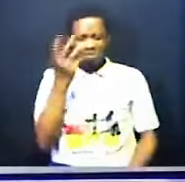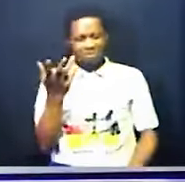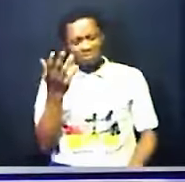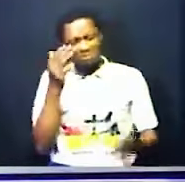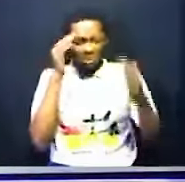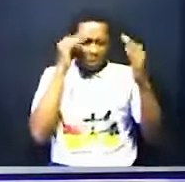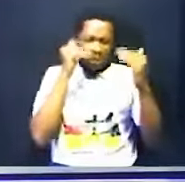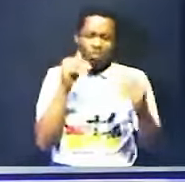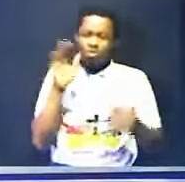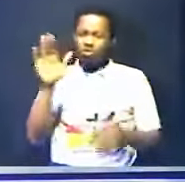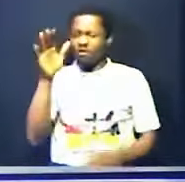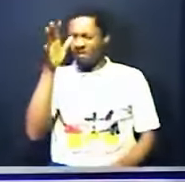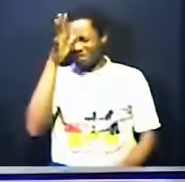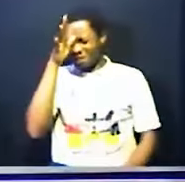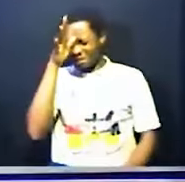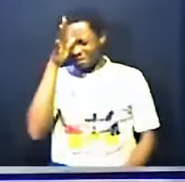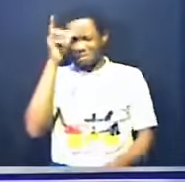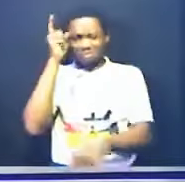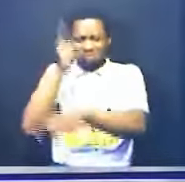and correction.